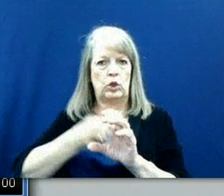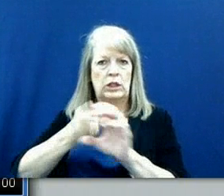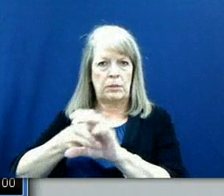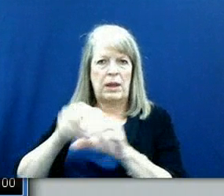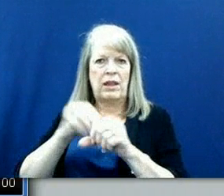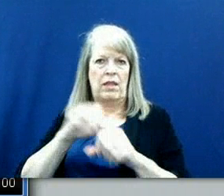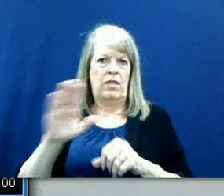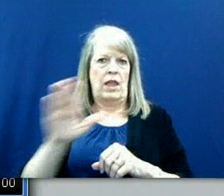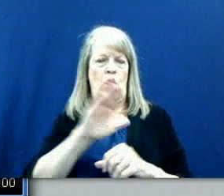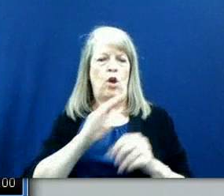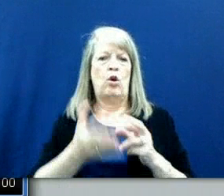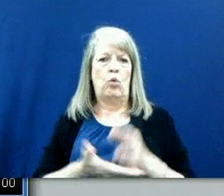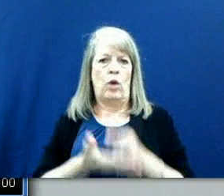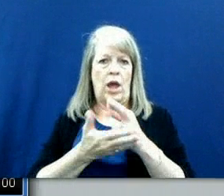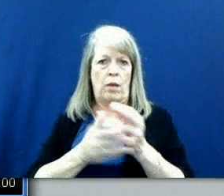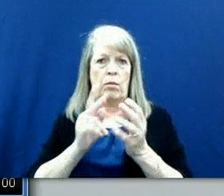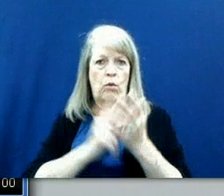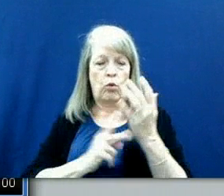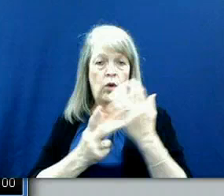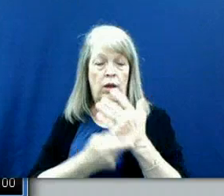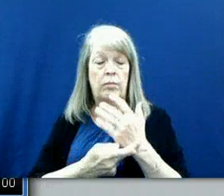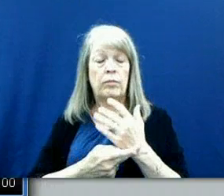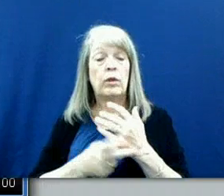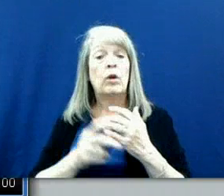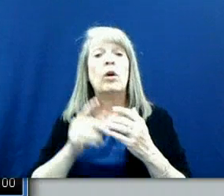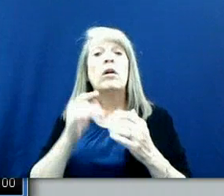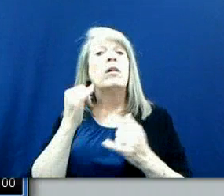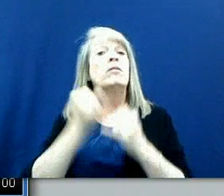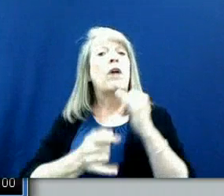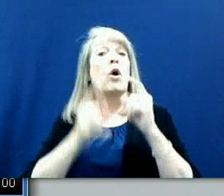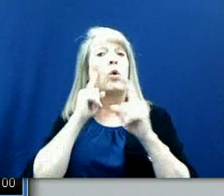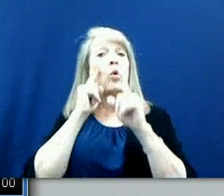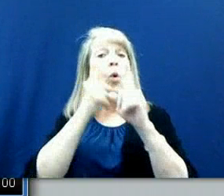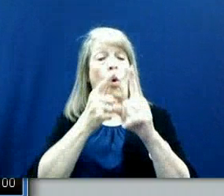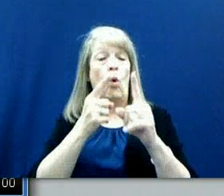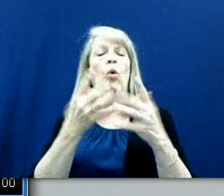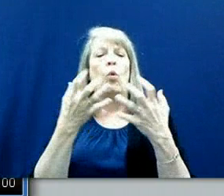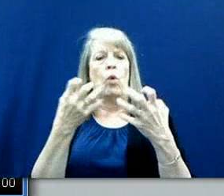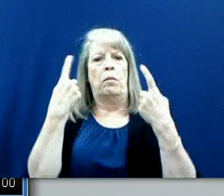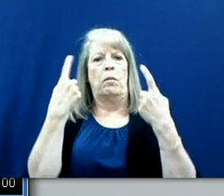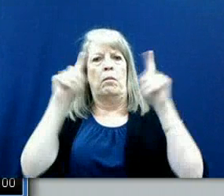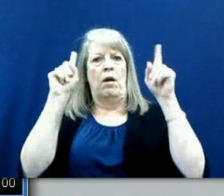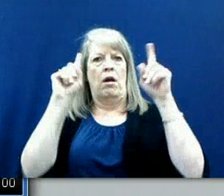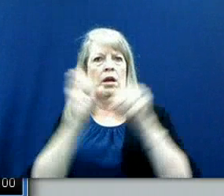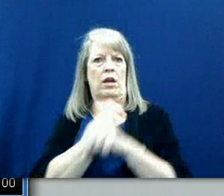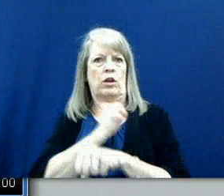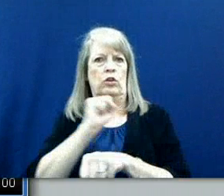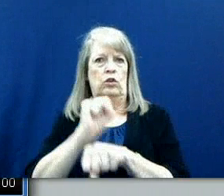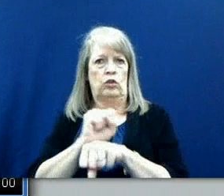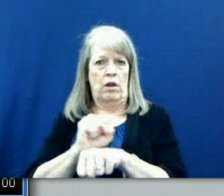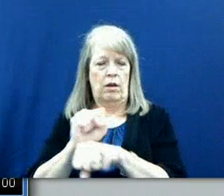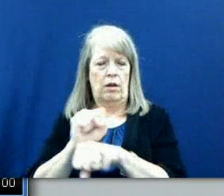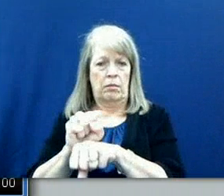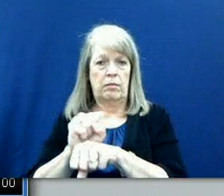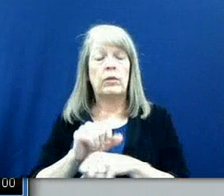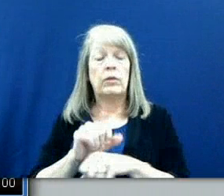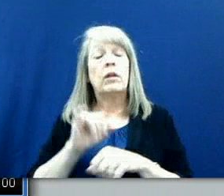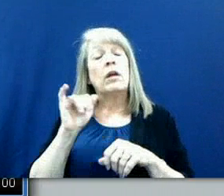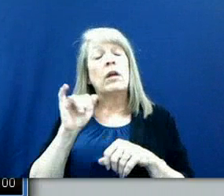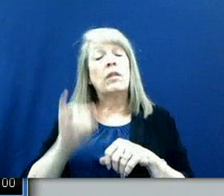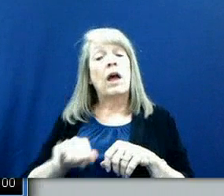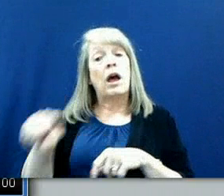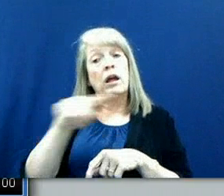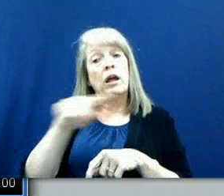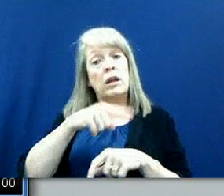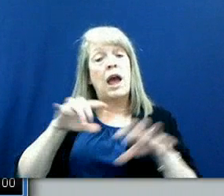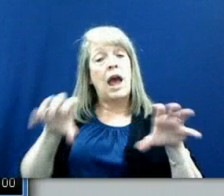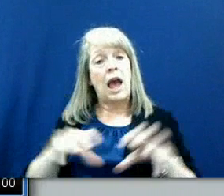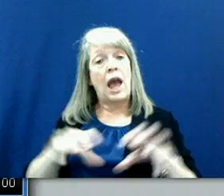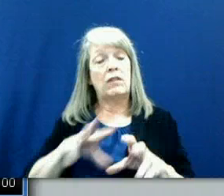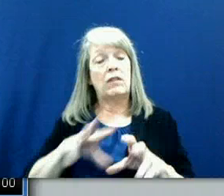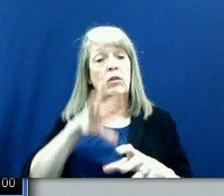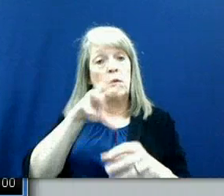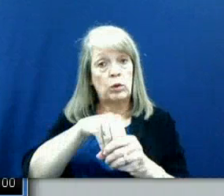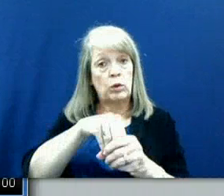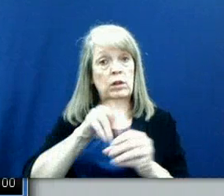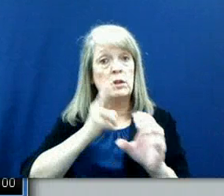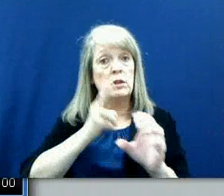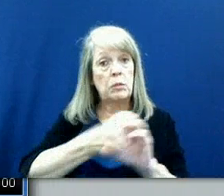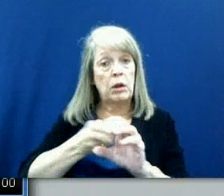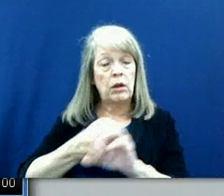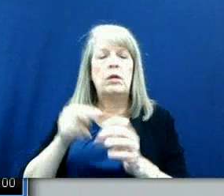rehabilitation programs, the goal of which is to achieve an employment outcome. Active participation includes